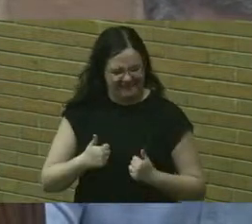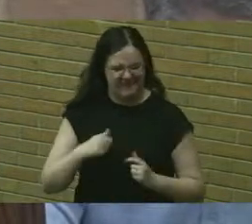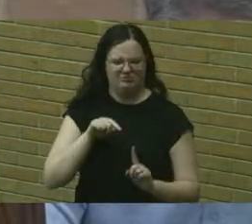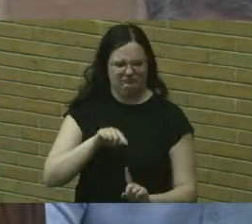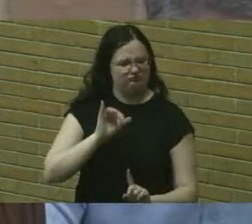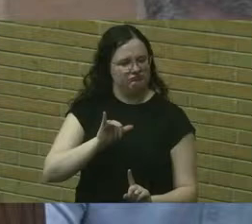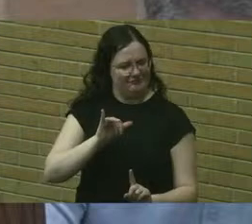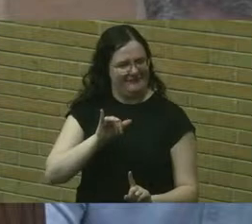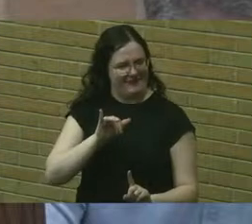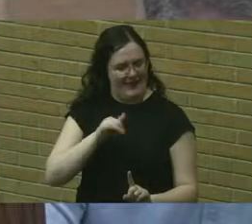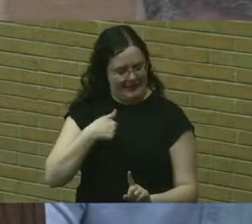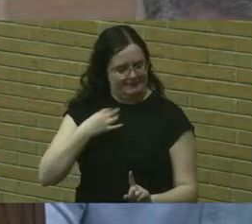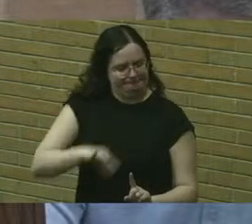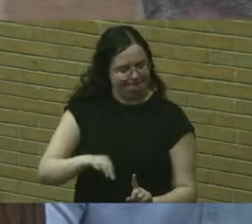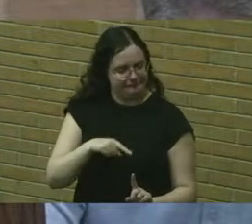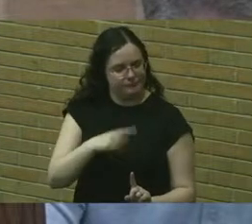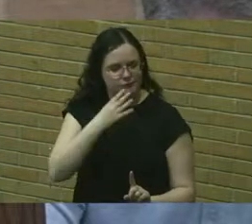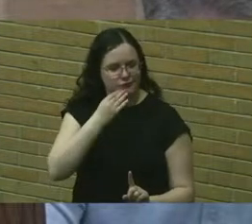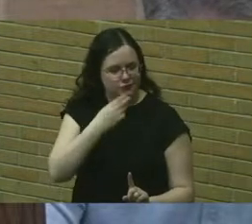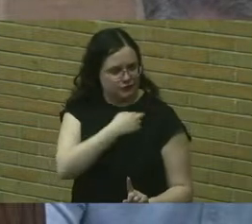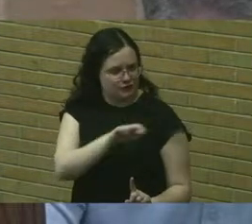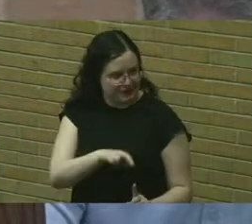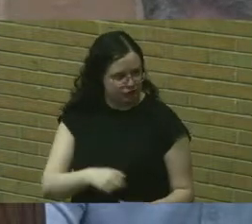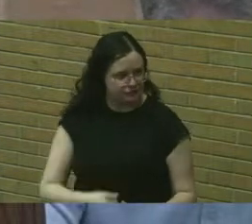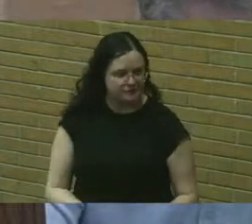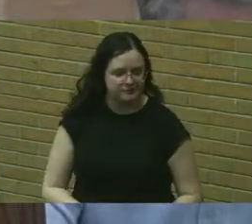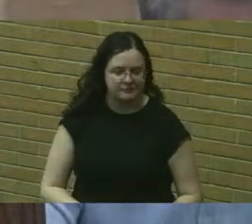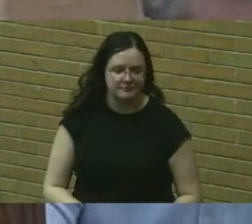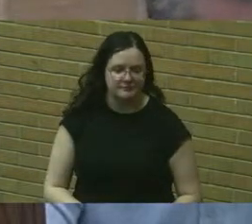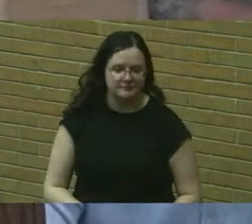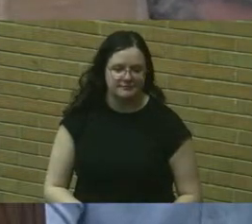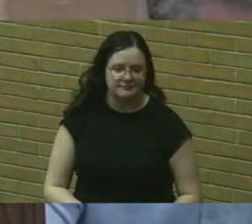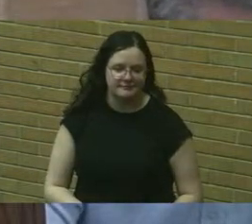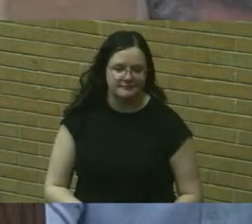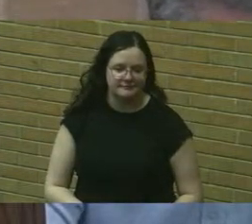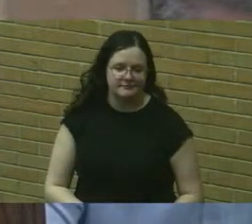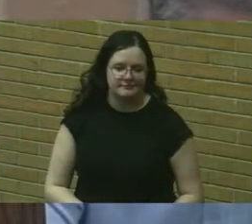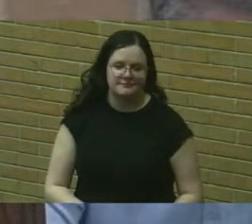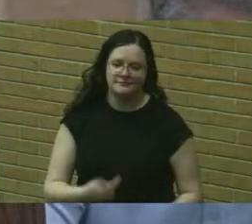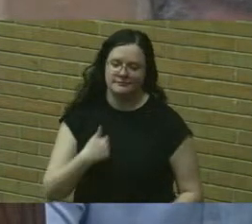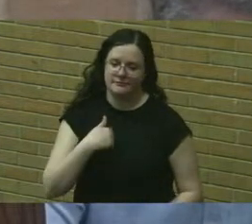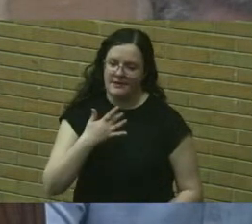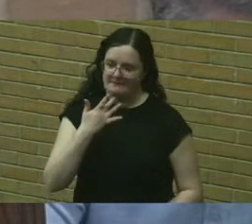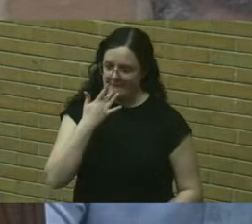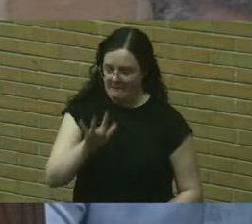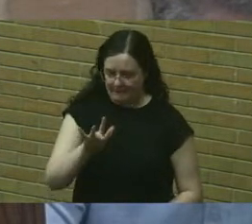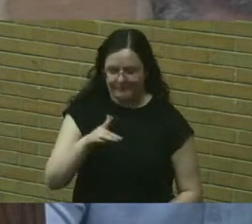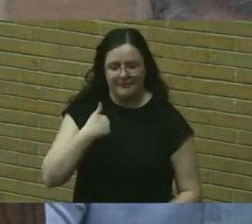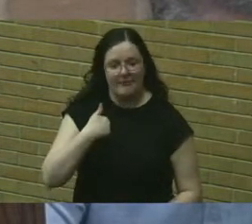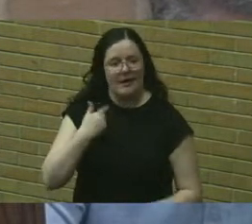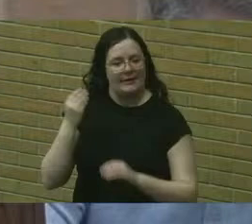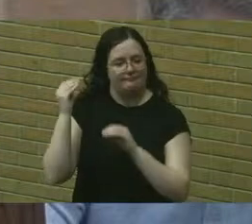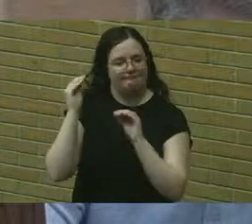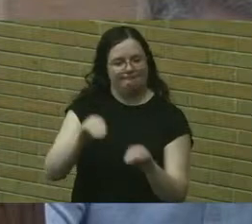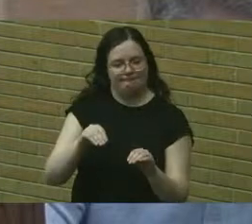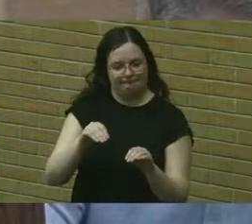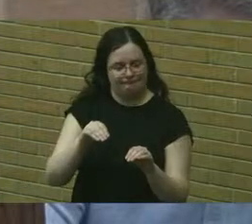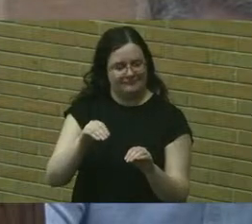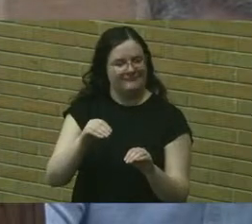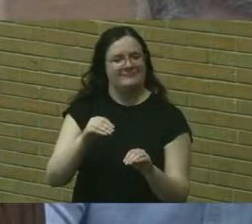me. And I was blessed to immigrate in 1992 to the United